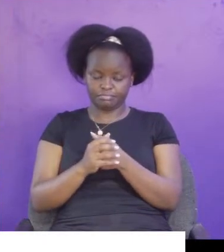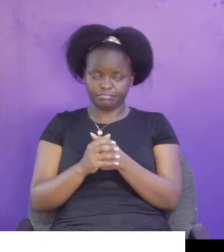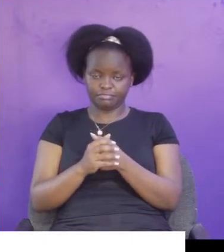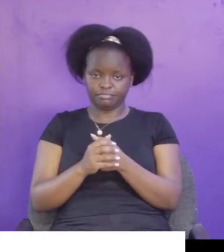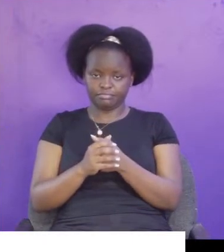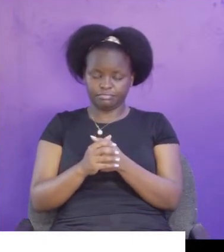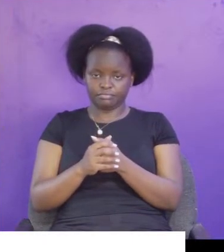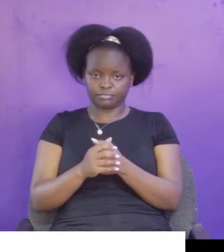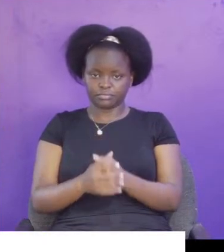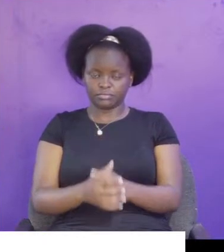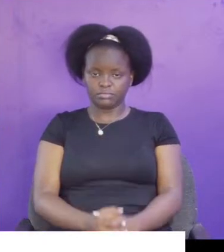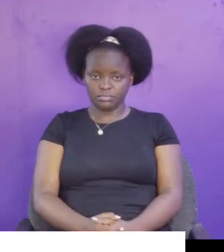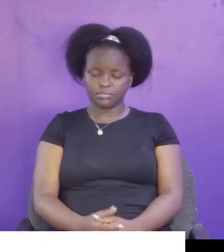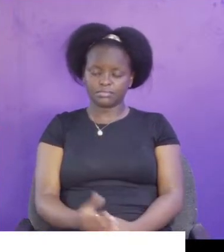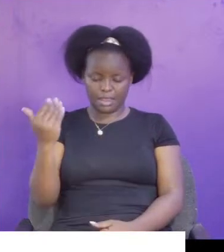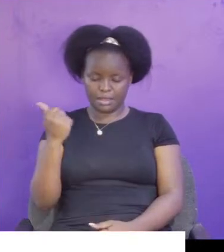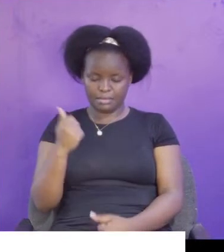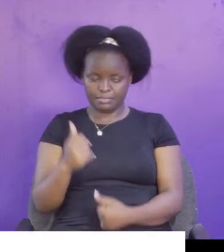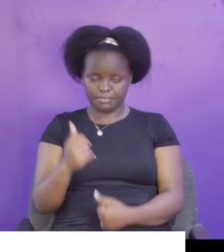come.